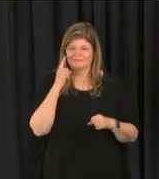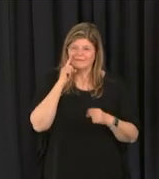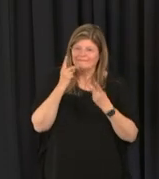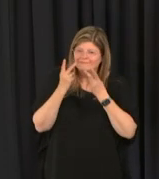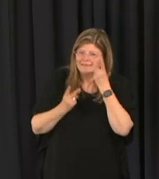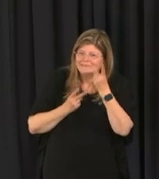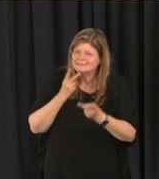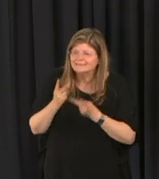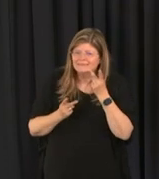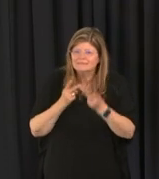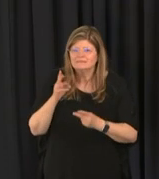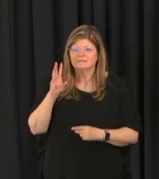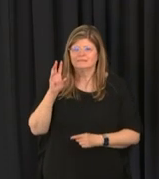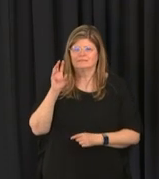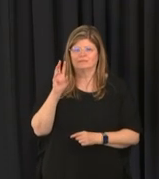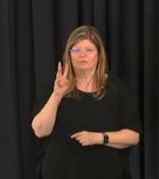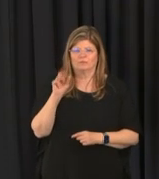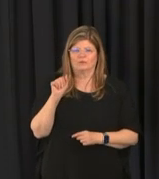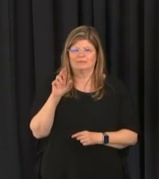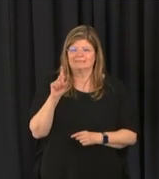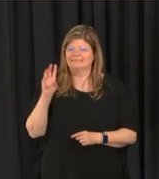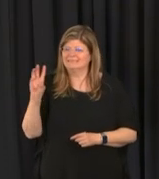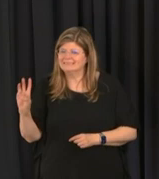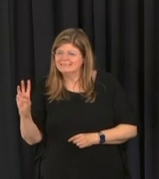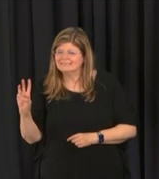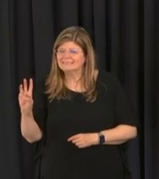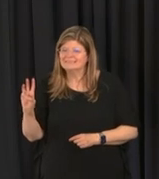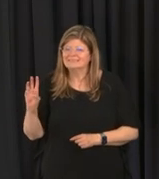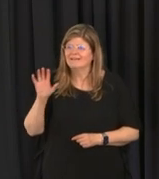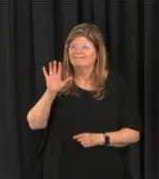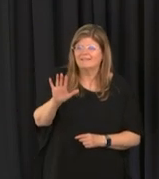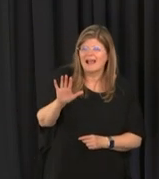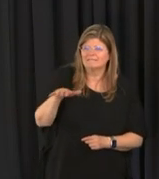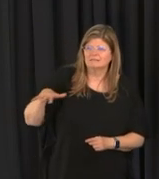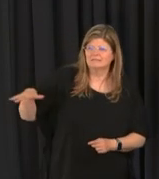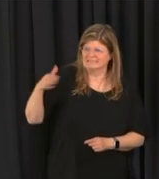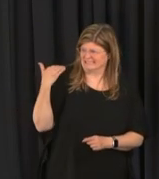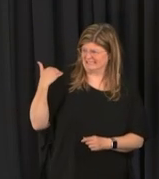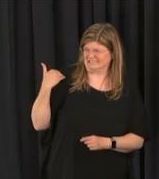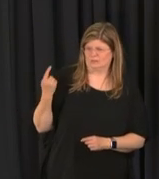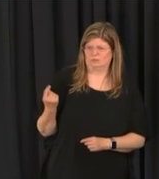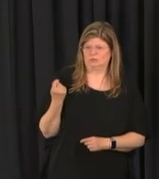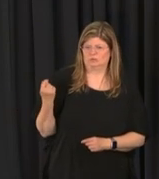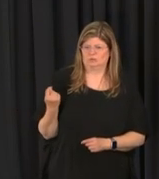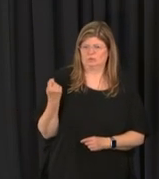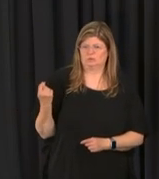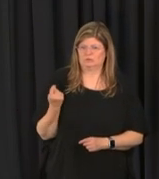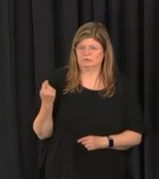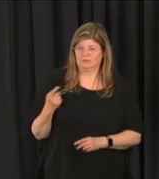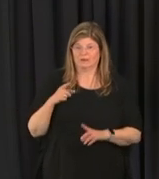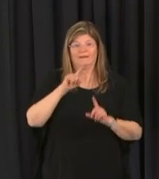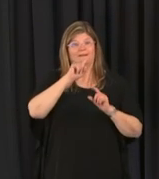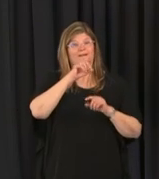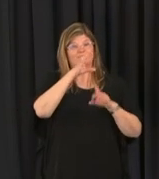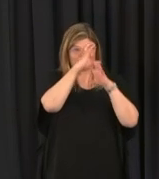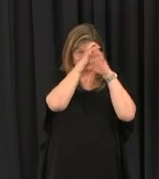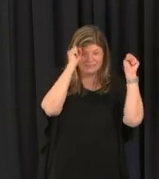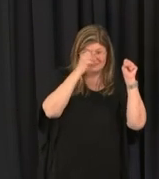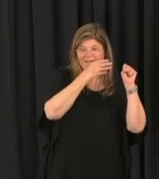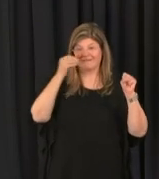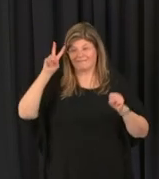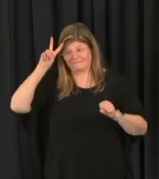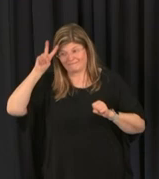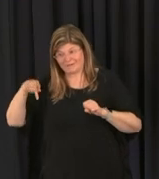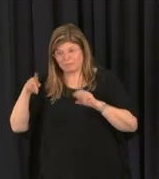W.S. Jenks in Ward 5 on Tuesday. The first and second families have already shown that they are committed to be